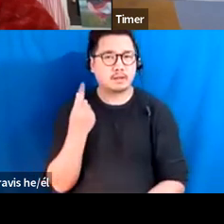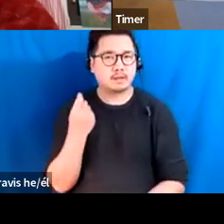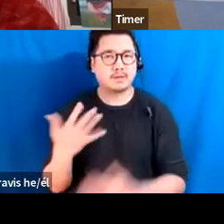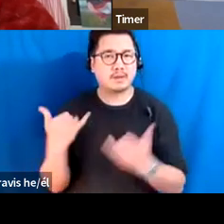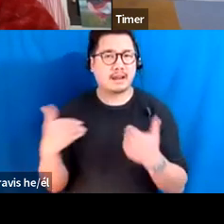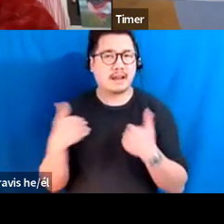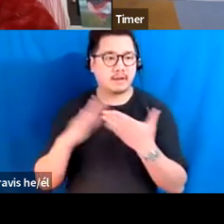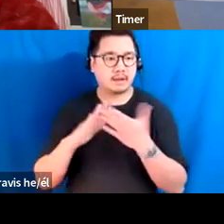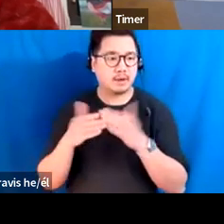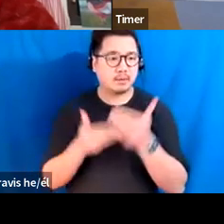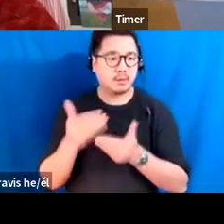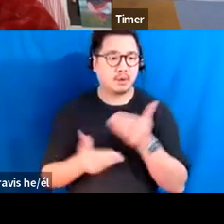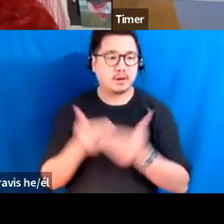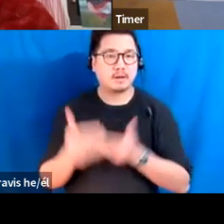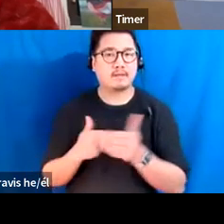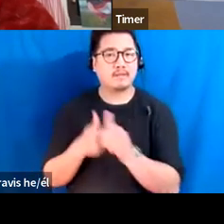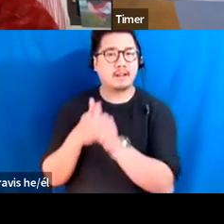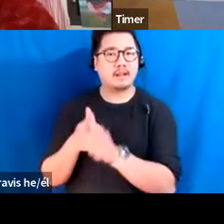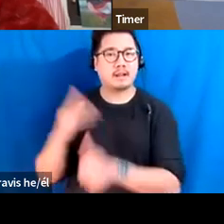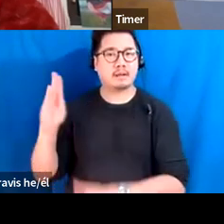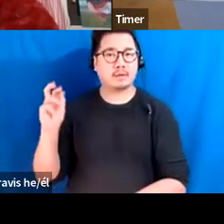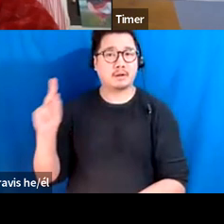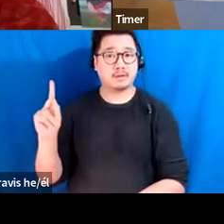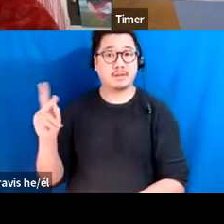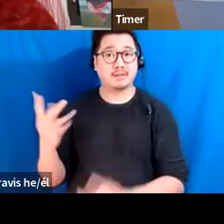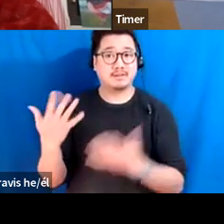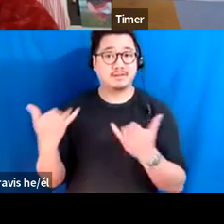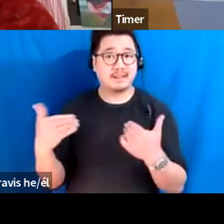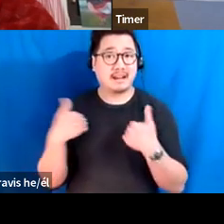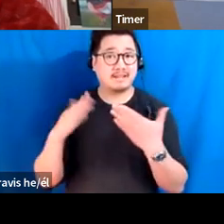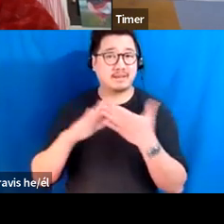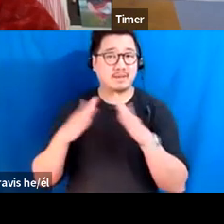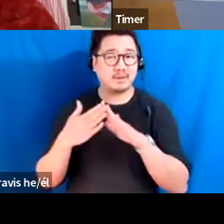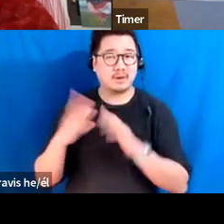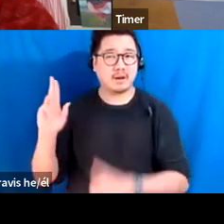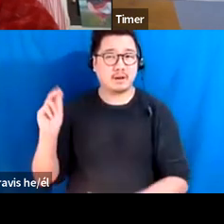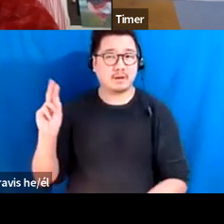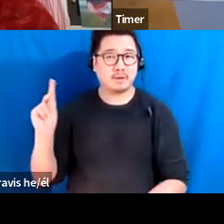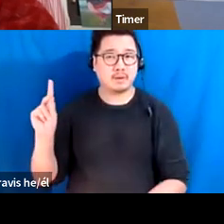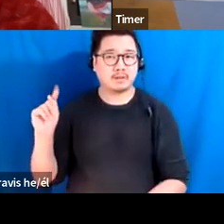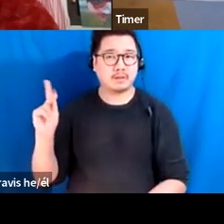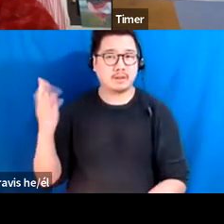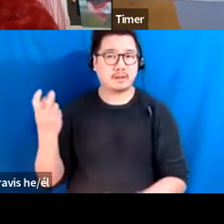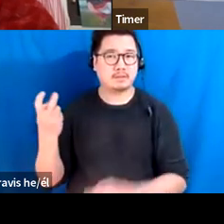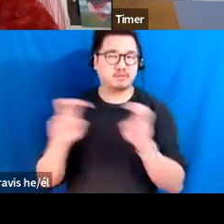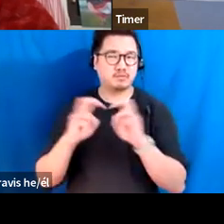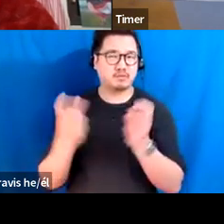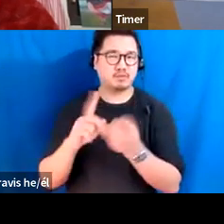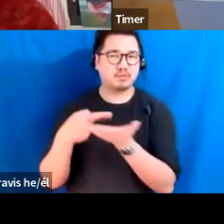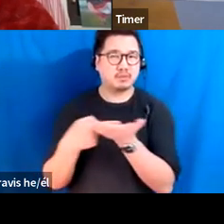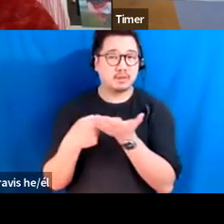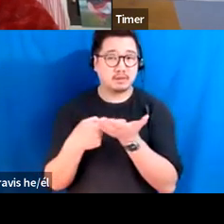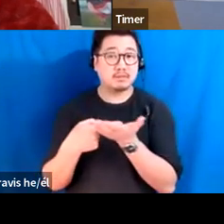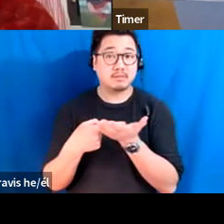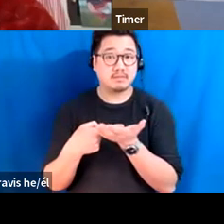process with the burke there's been a community roundtable with the burke um and